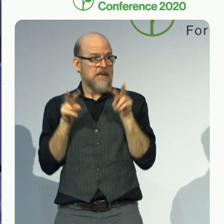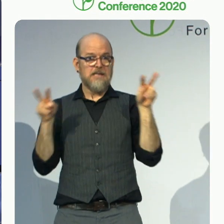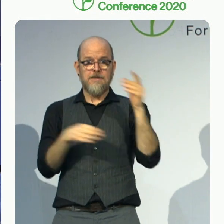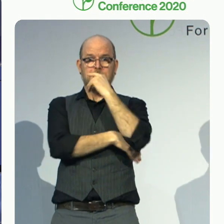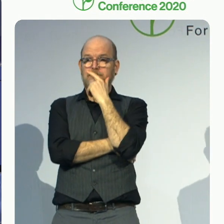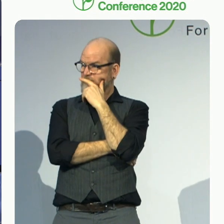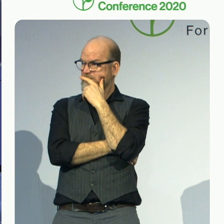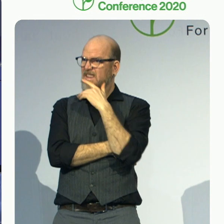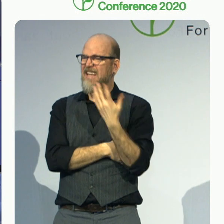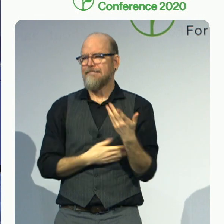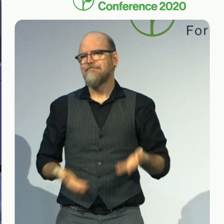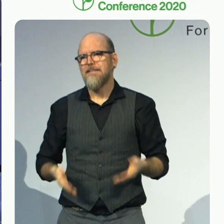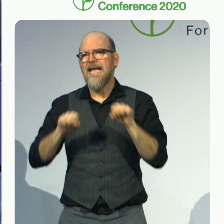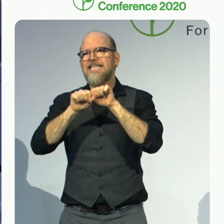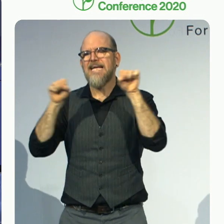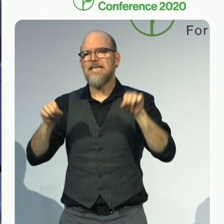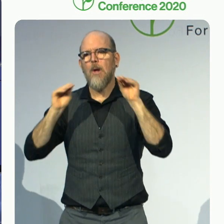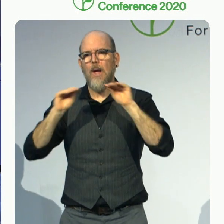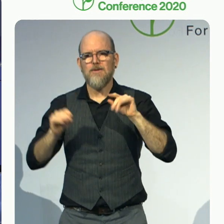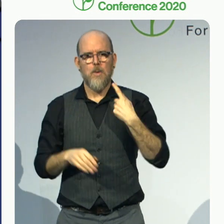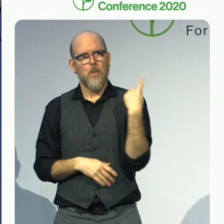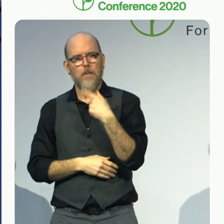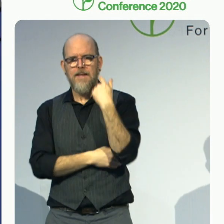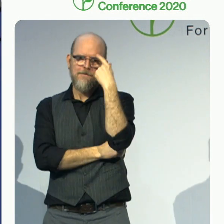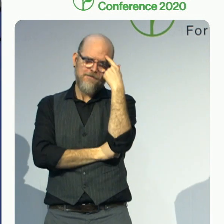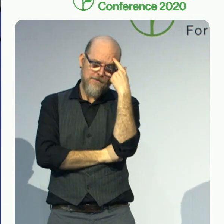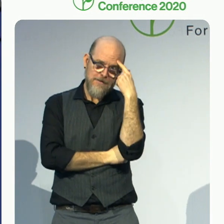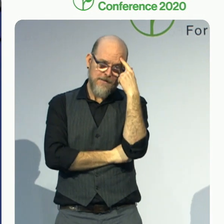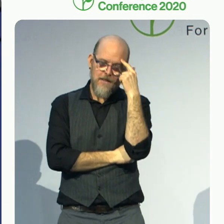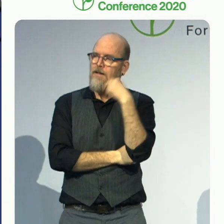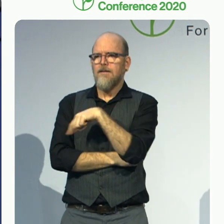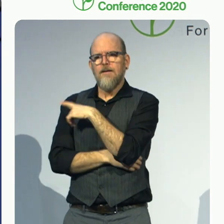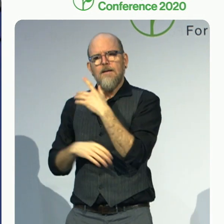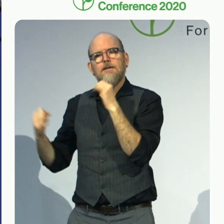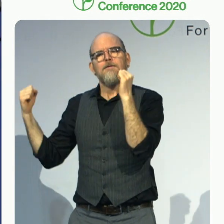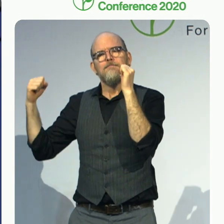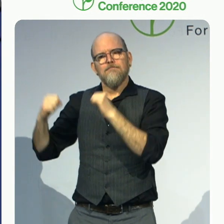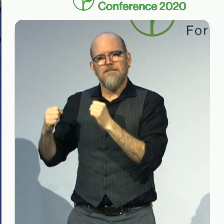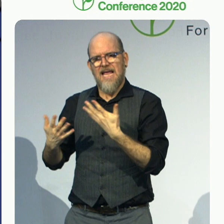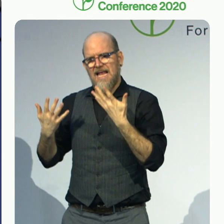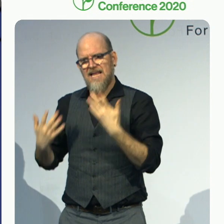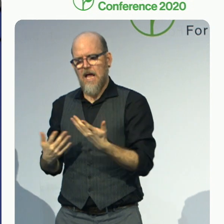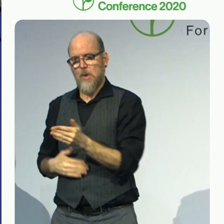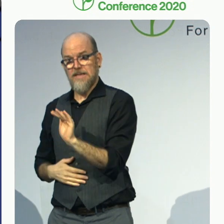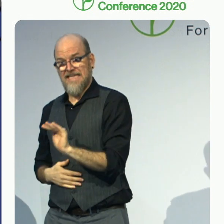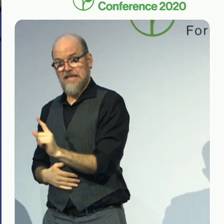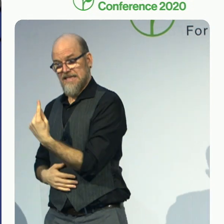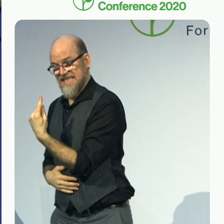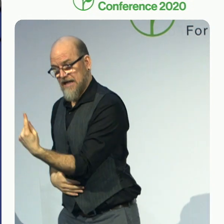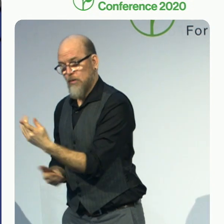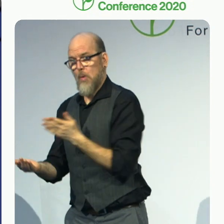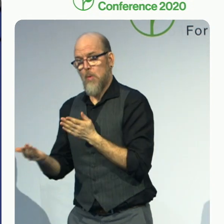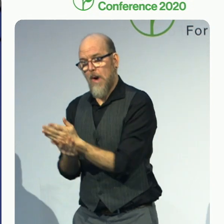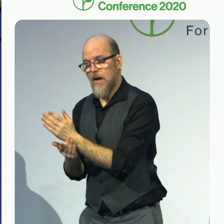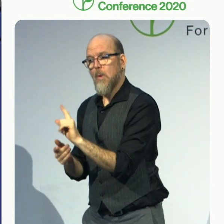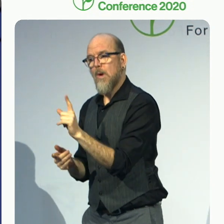you say, what we all agree on is honoring the rights of every child to a good education, and we're not quite sure that we agree on